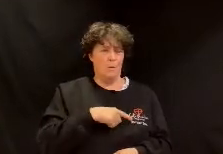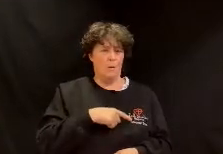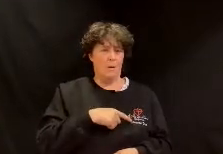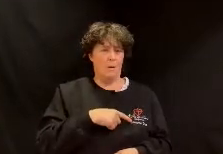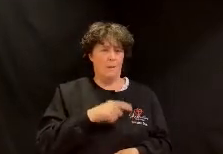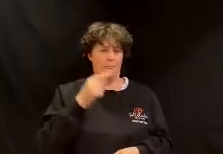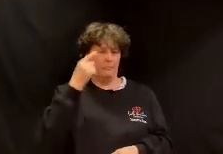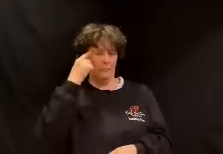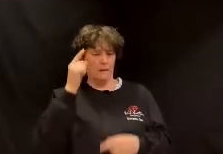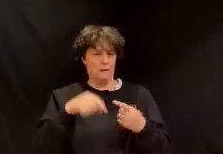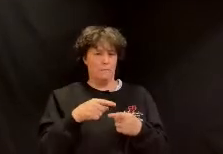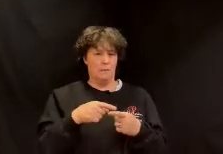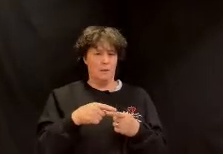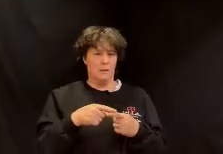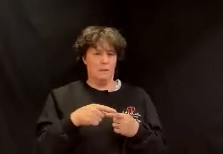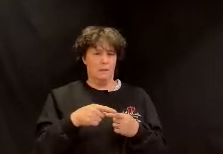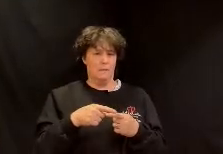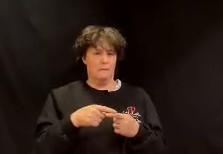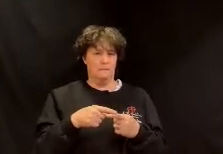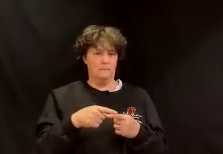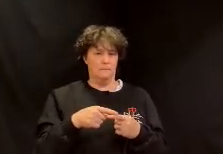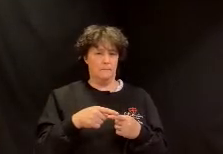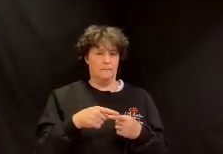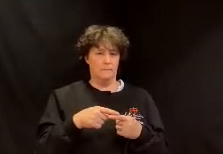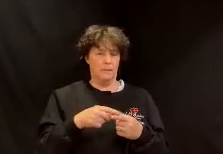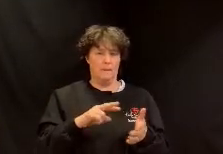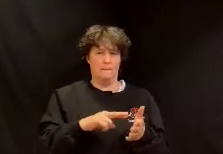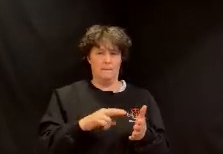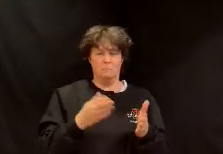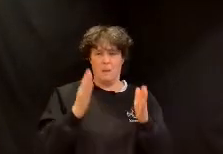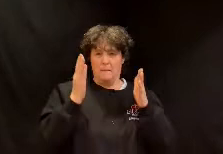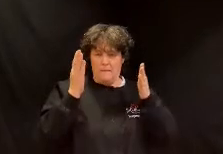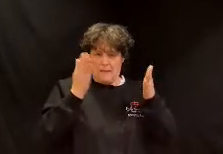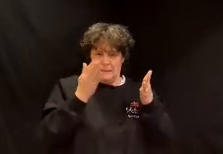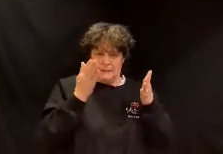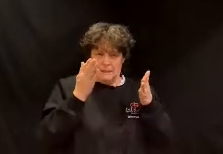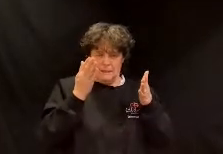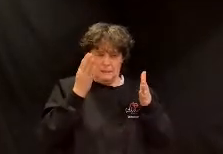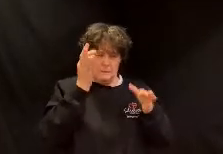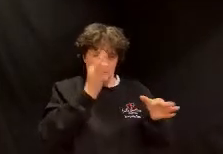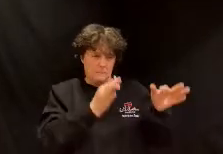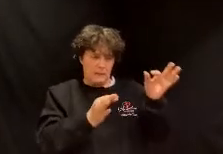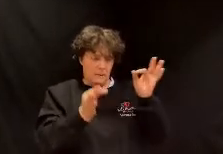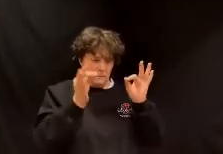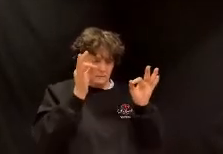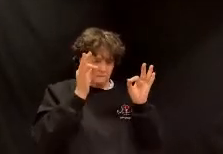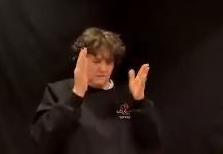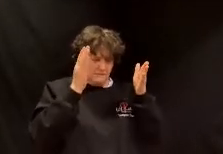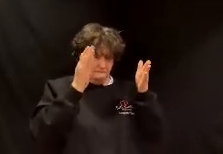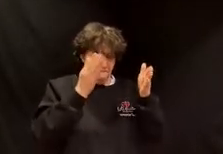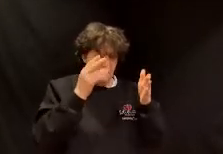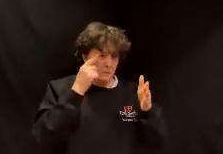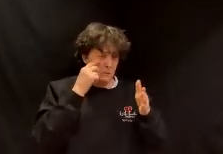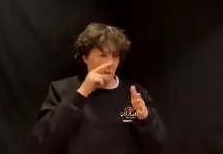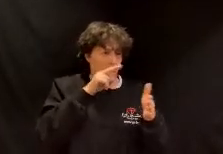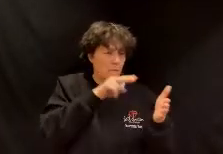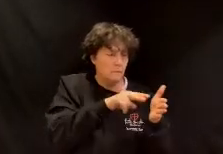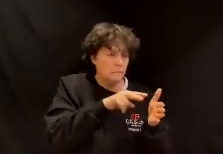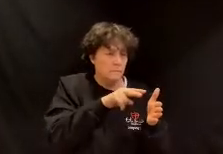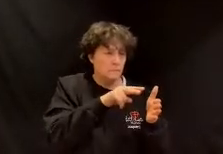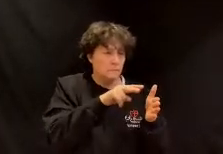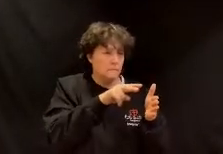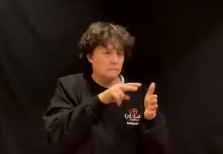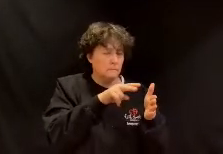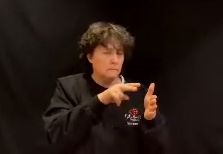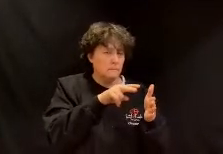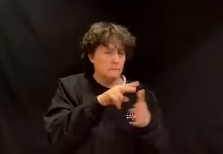The word consider means to pay attention, to examine, focused attention, to fix the eyes on, to take into account,